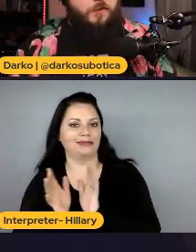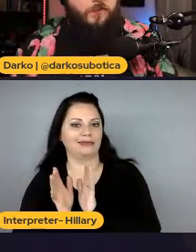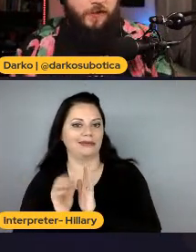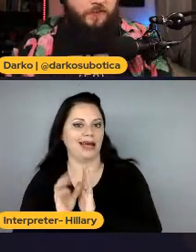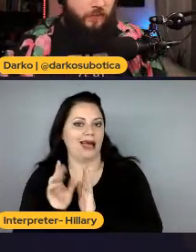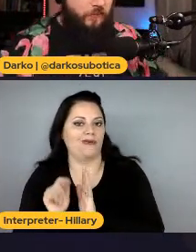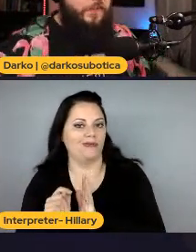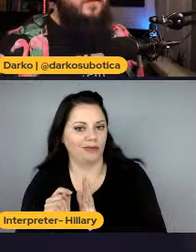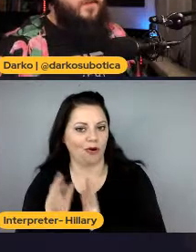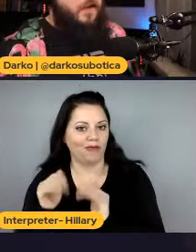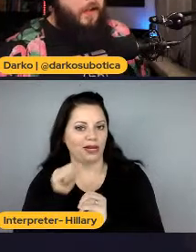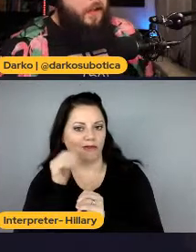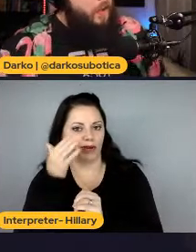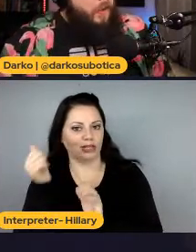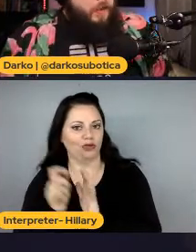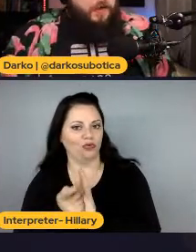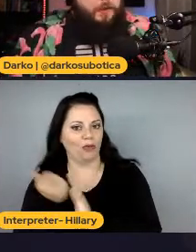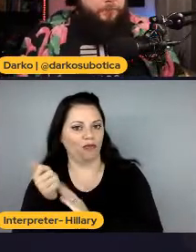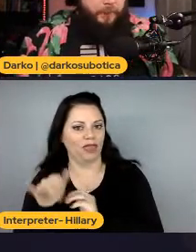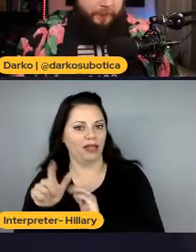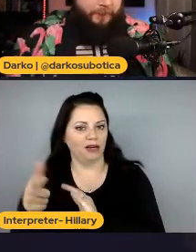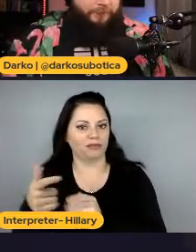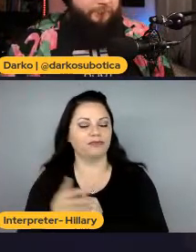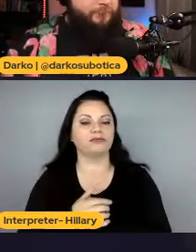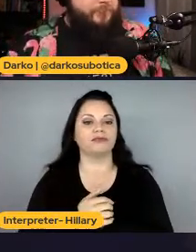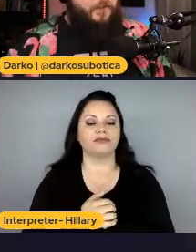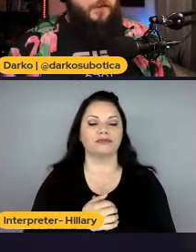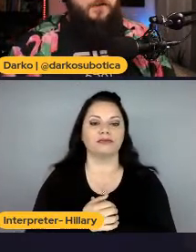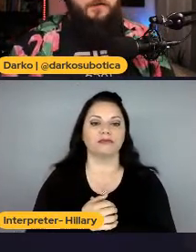Hopefully I don't forget to remove that.